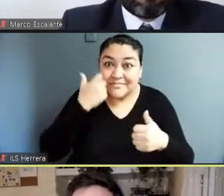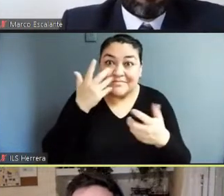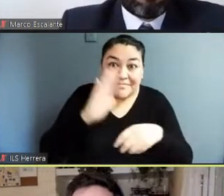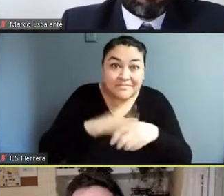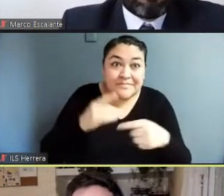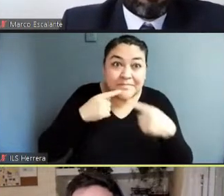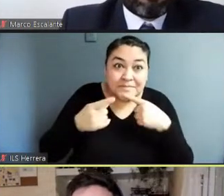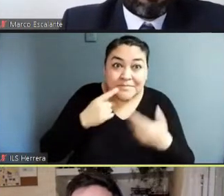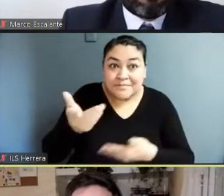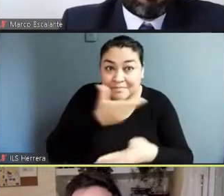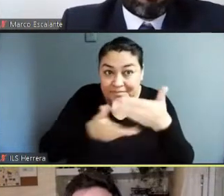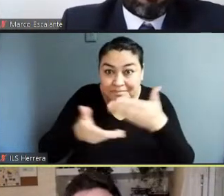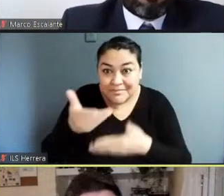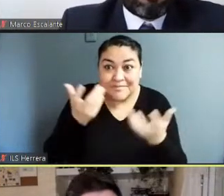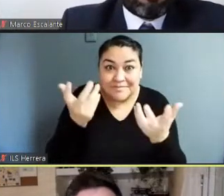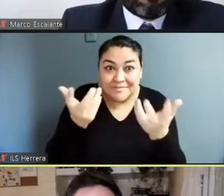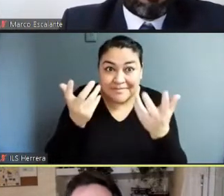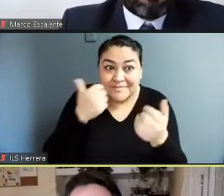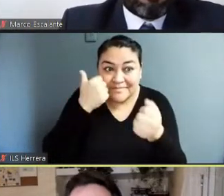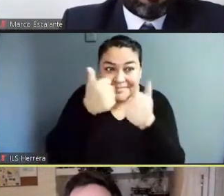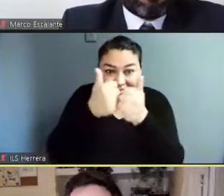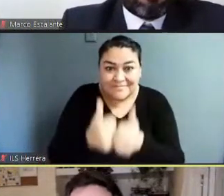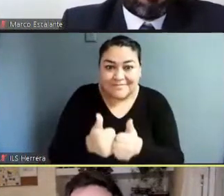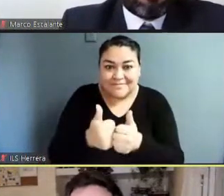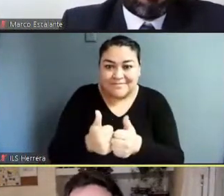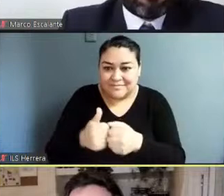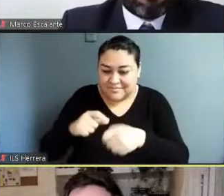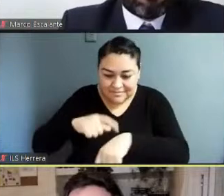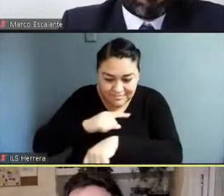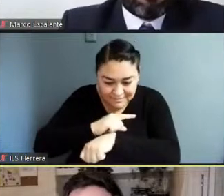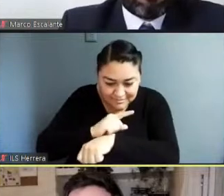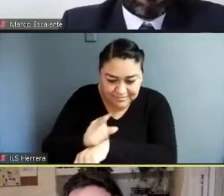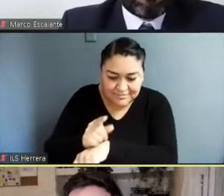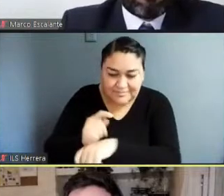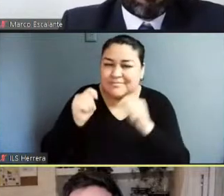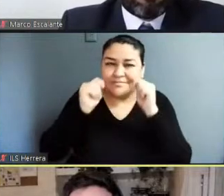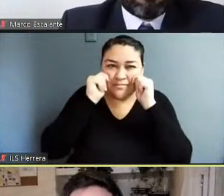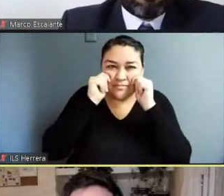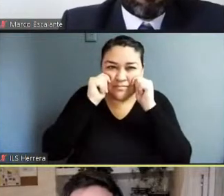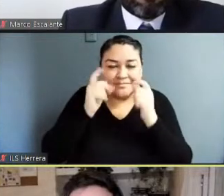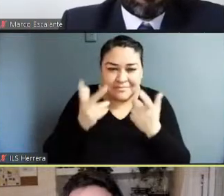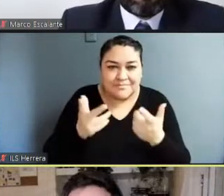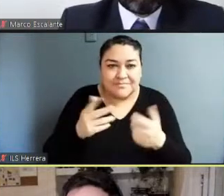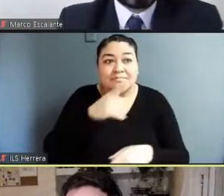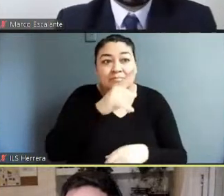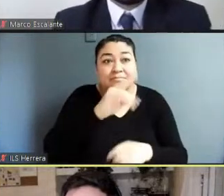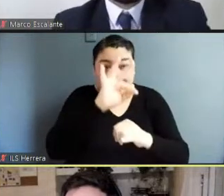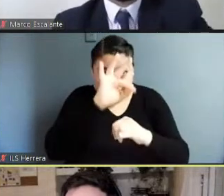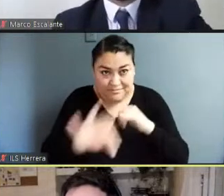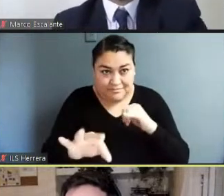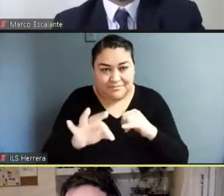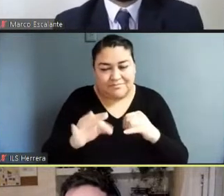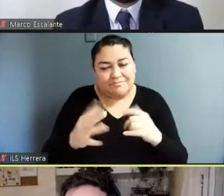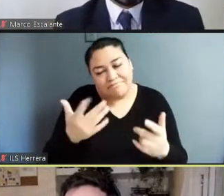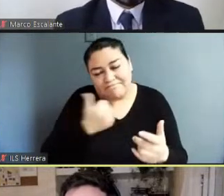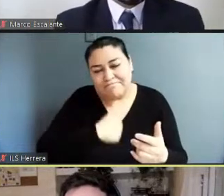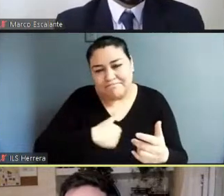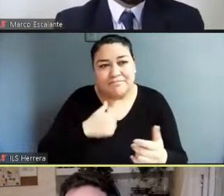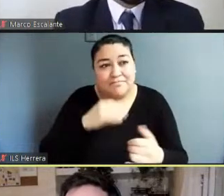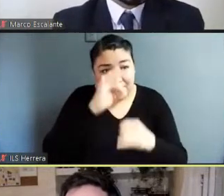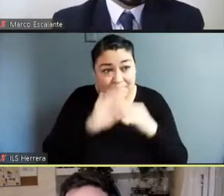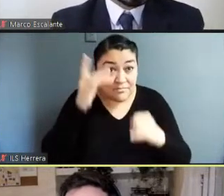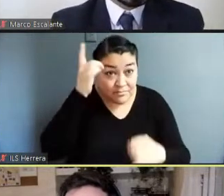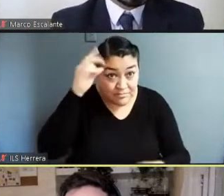accessible. There is hunger for this kind of dialogues. Our time is over, unfortunately, and it's time